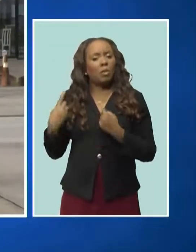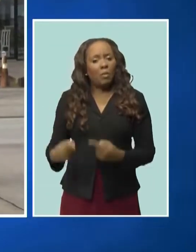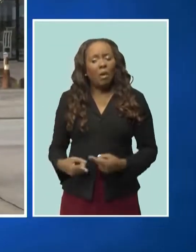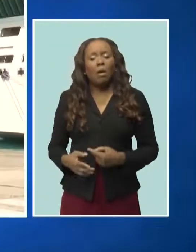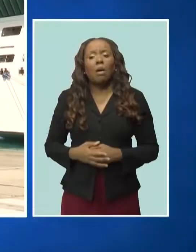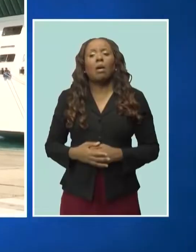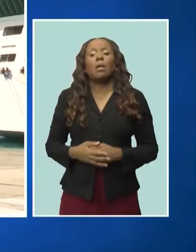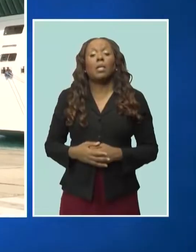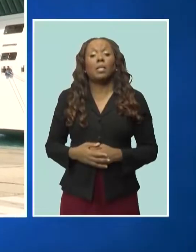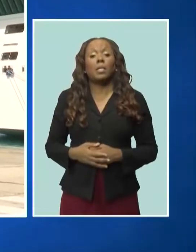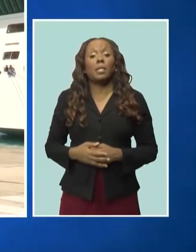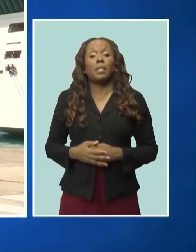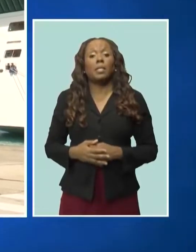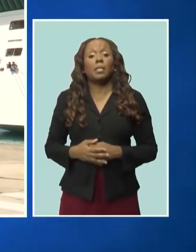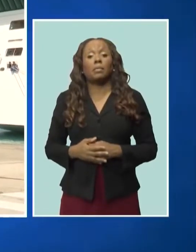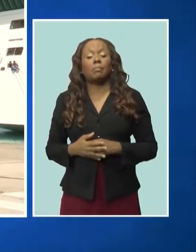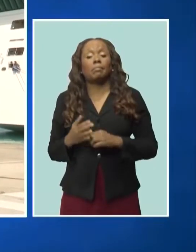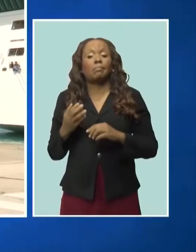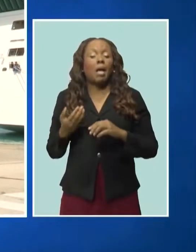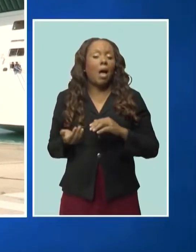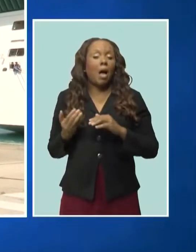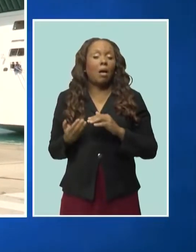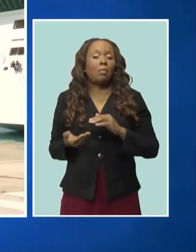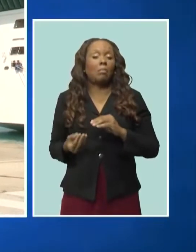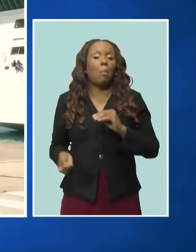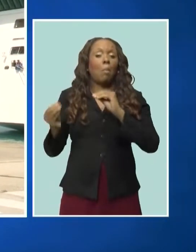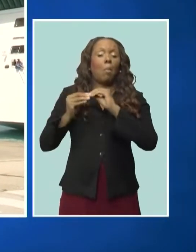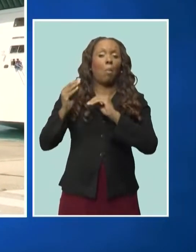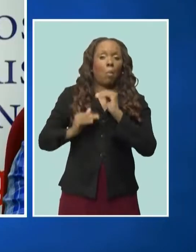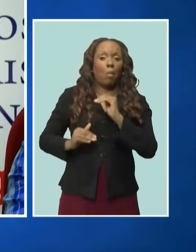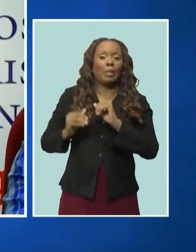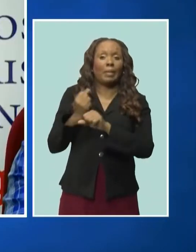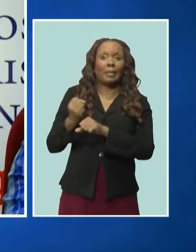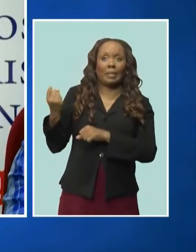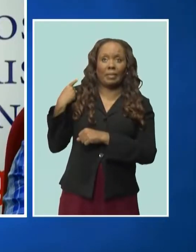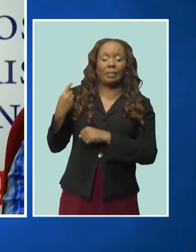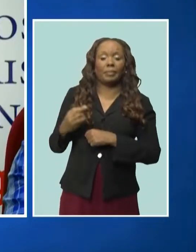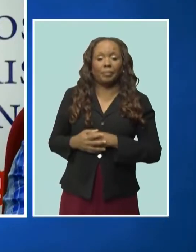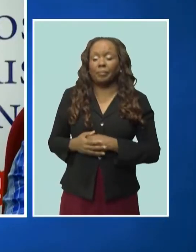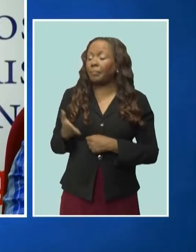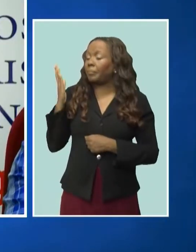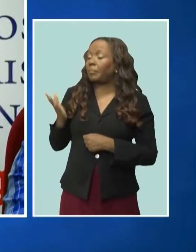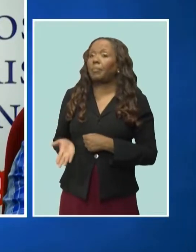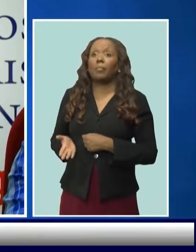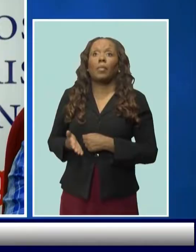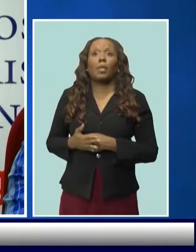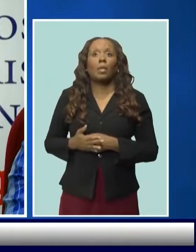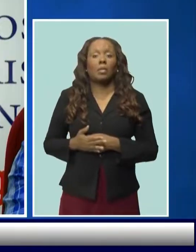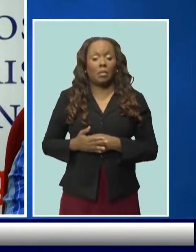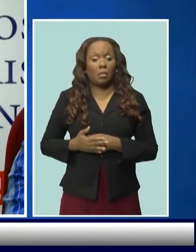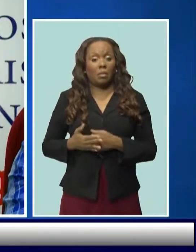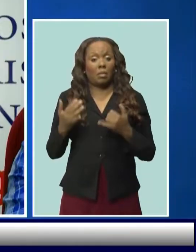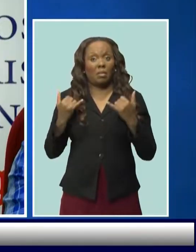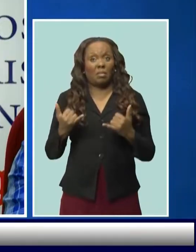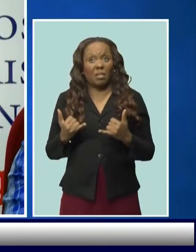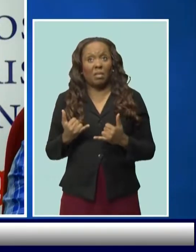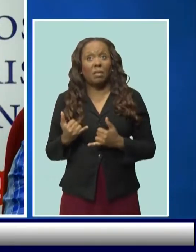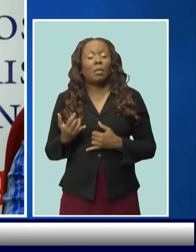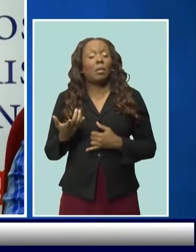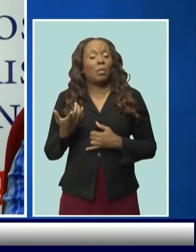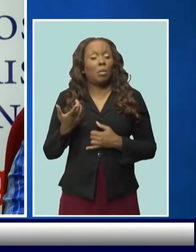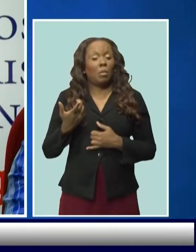last year, which ended at just over 37%. Clearly, we would have liked that number at this point to be a little bit